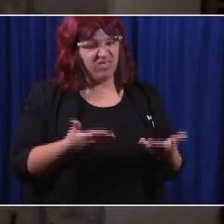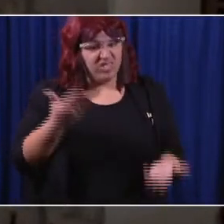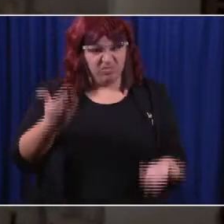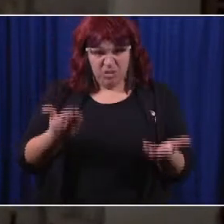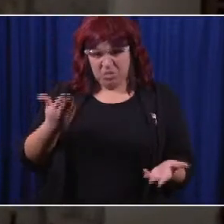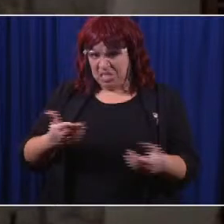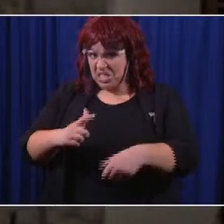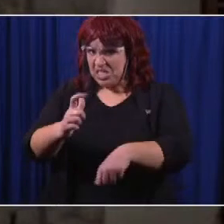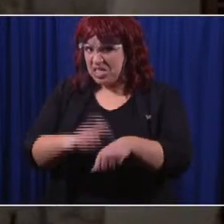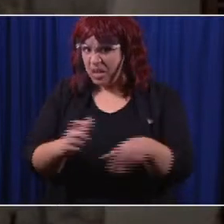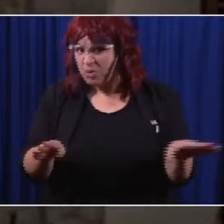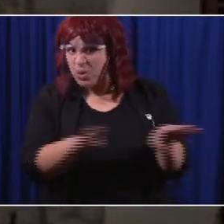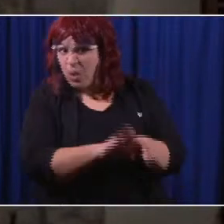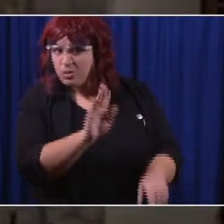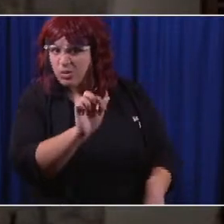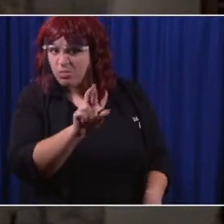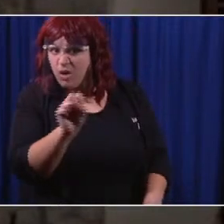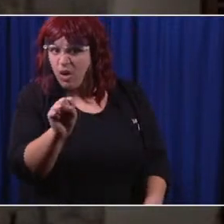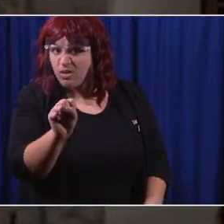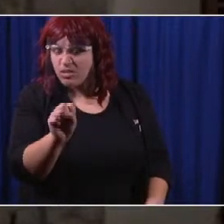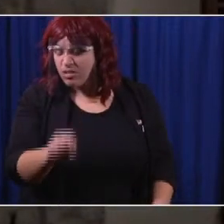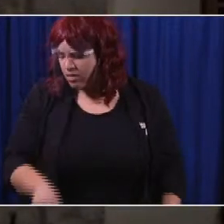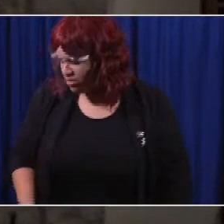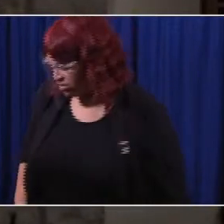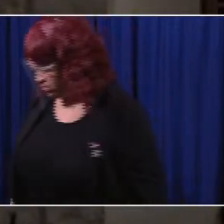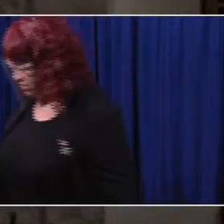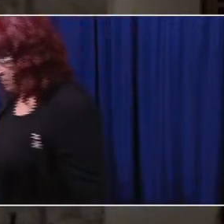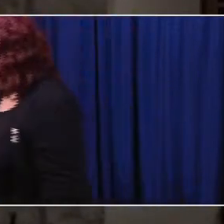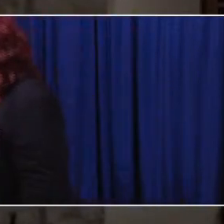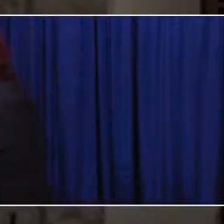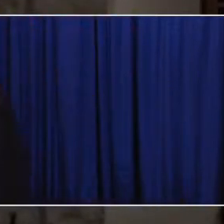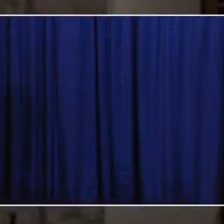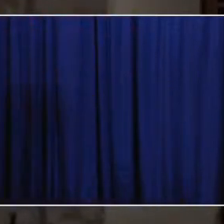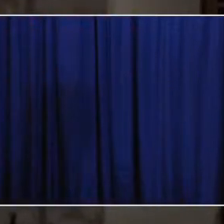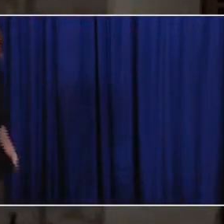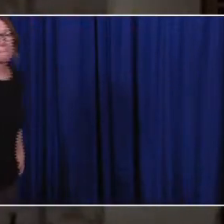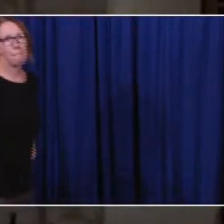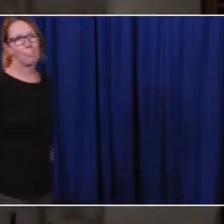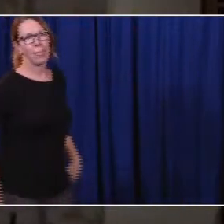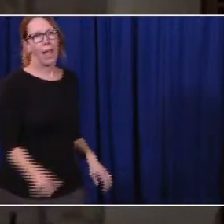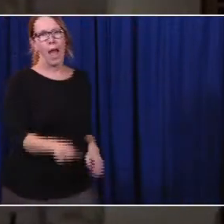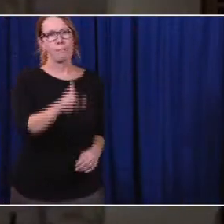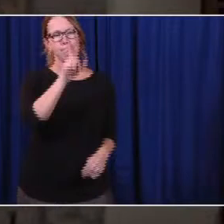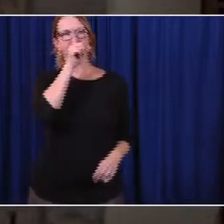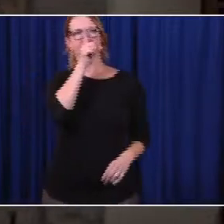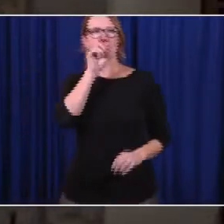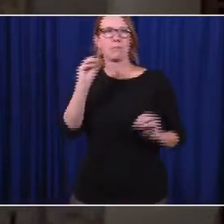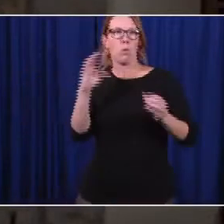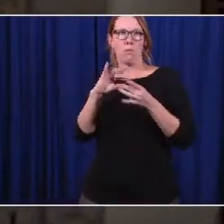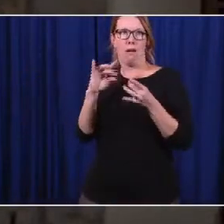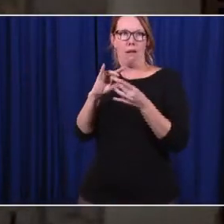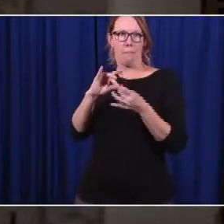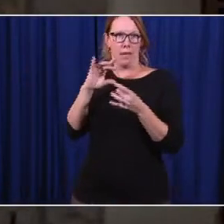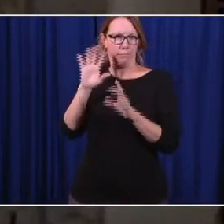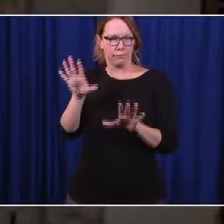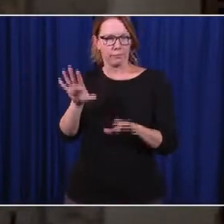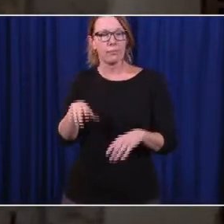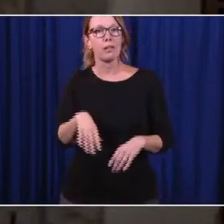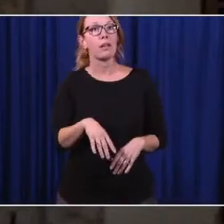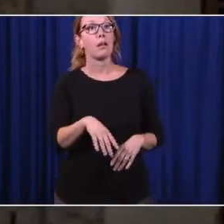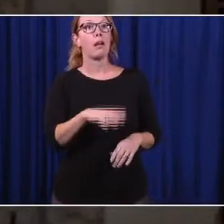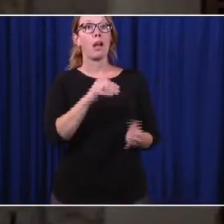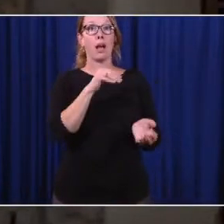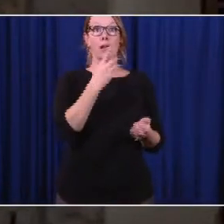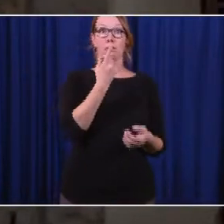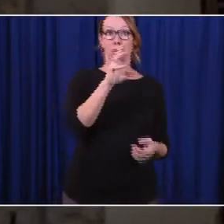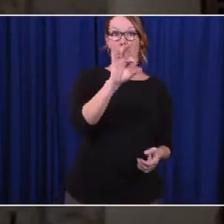I don't have any comment about that today. As far as Dr. Fauci, I have a great deal of respect for him. Whenever he comes on TV, I